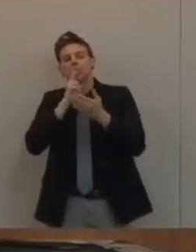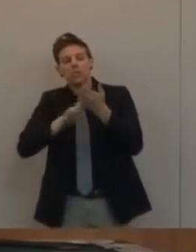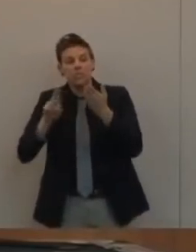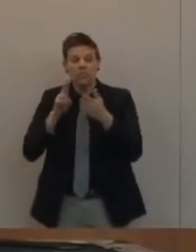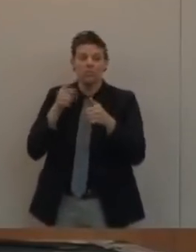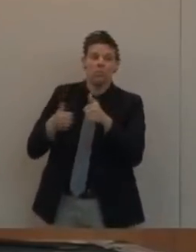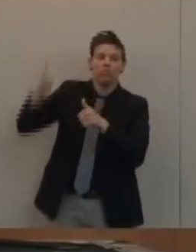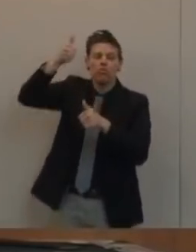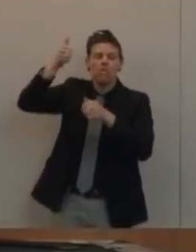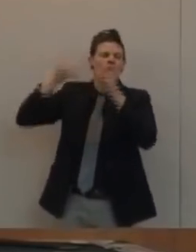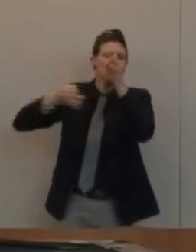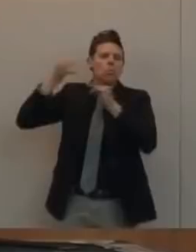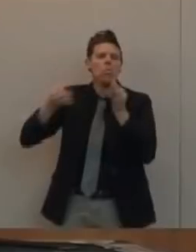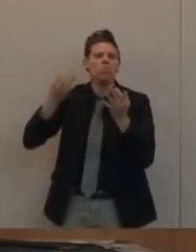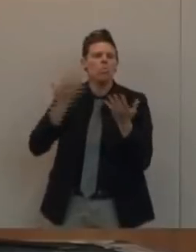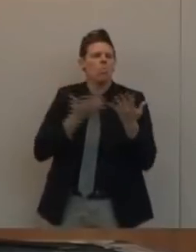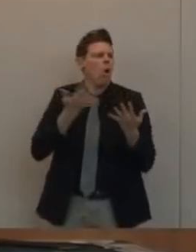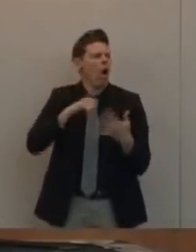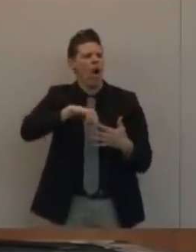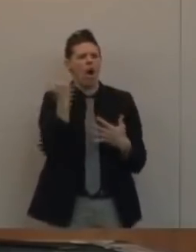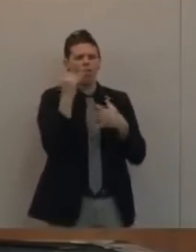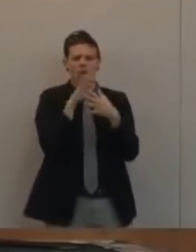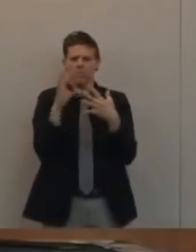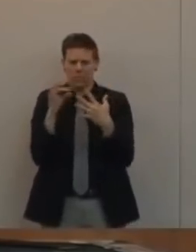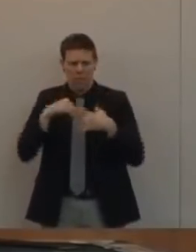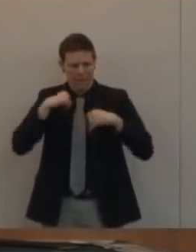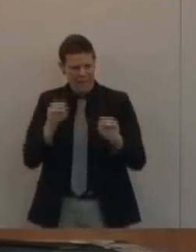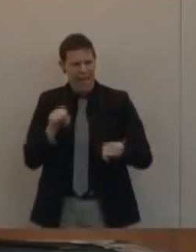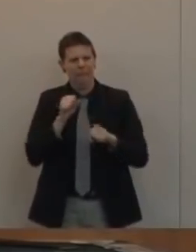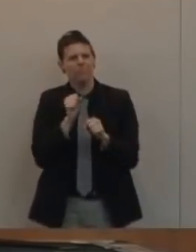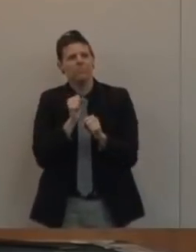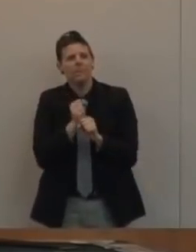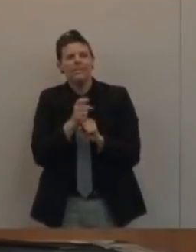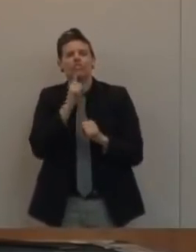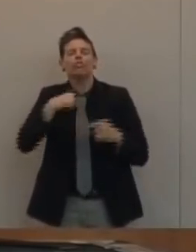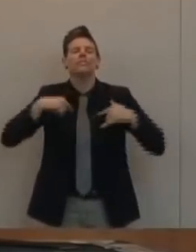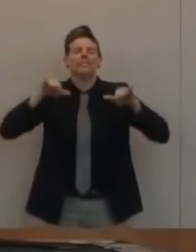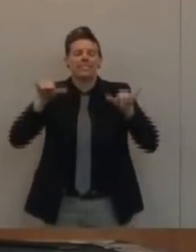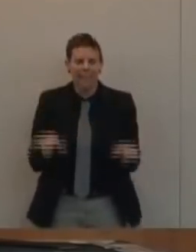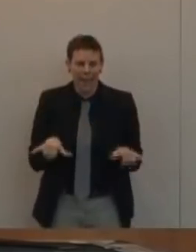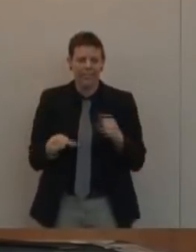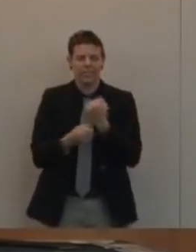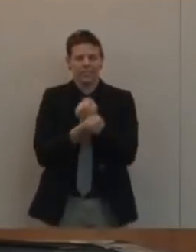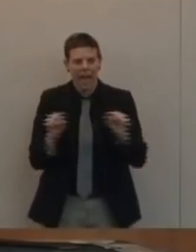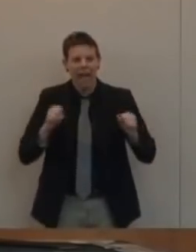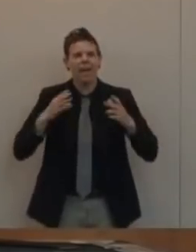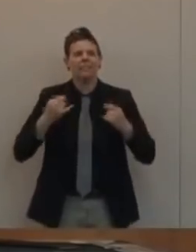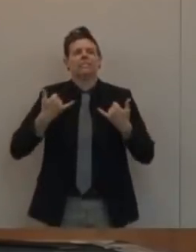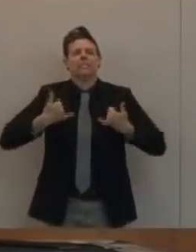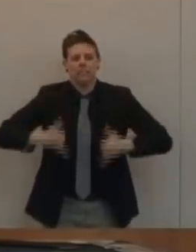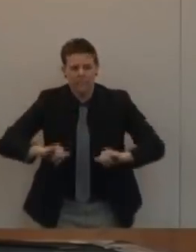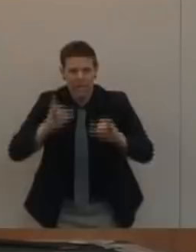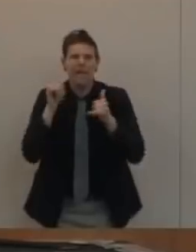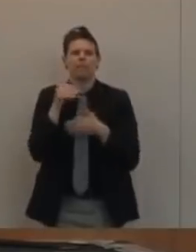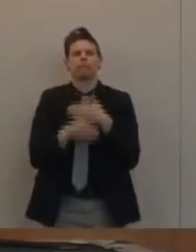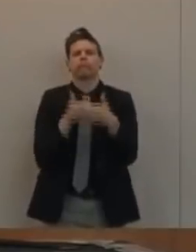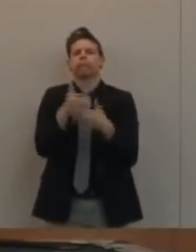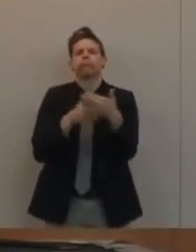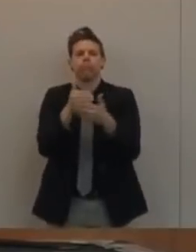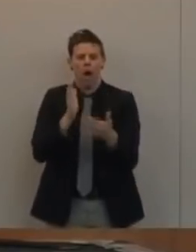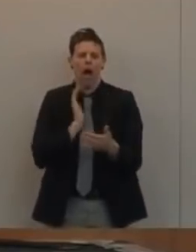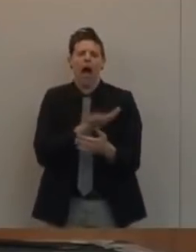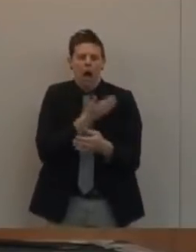what the options are to make sure that we can safely engage in our primary